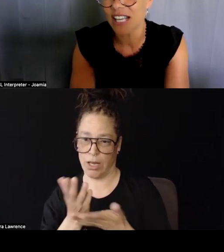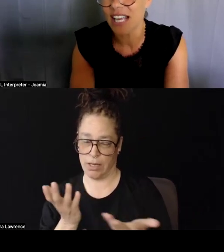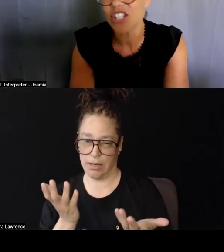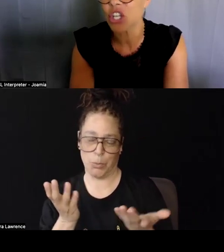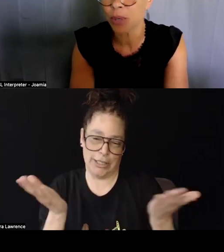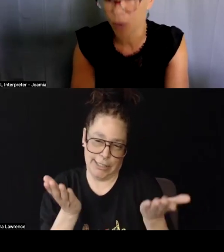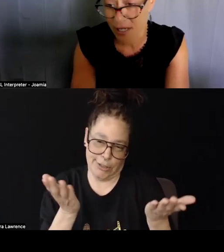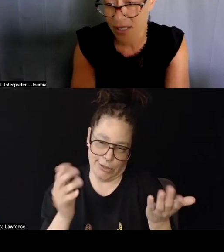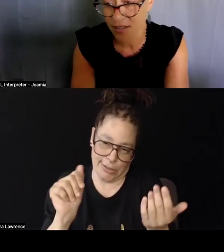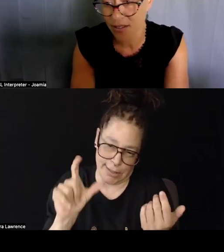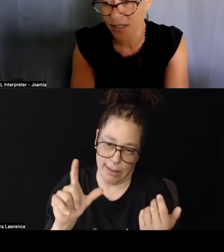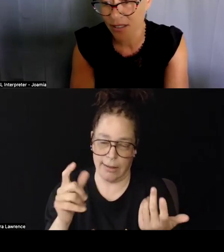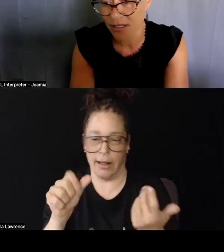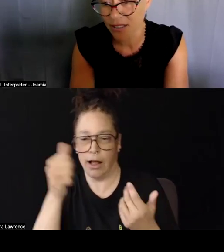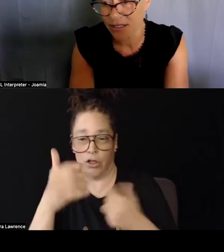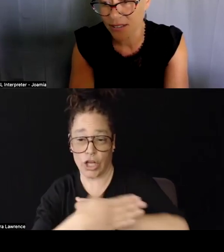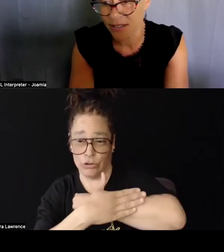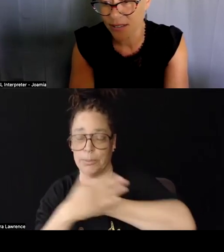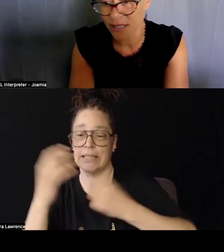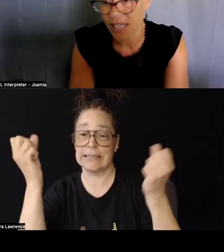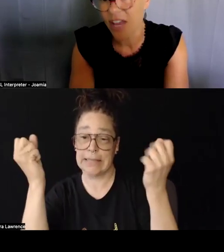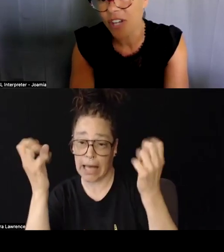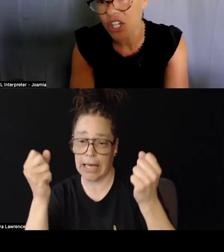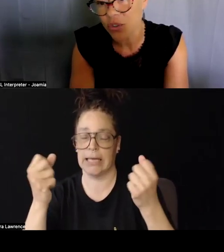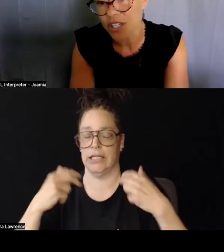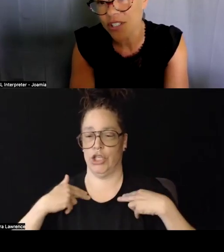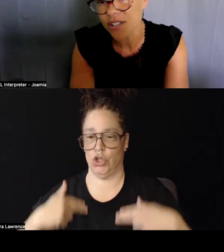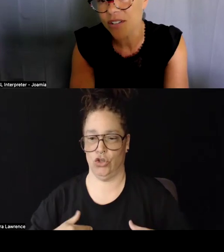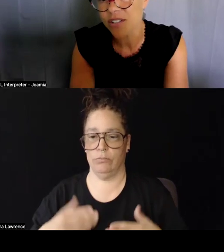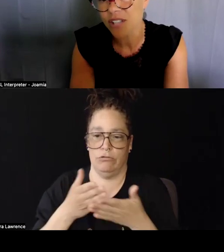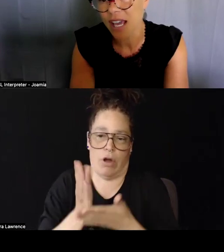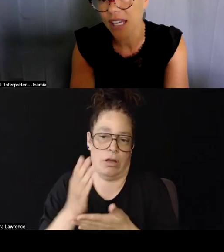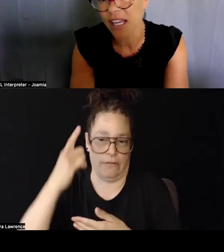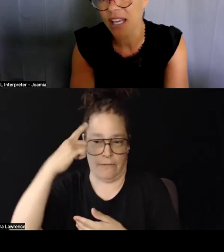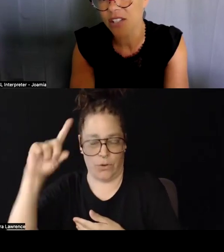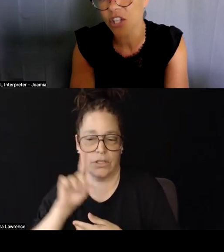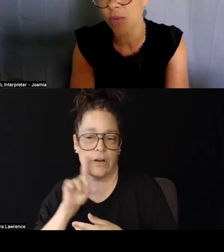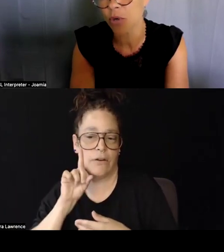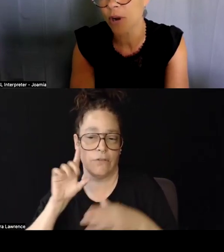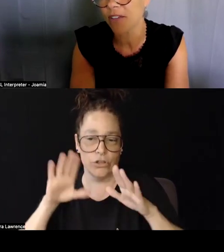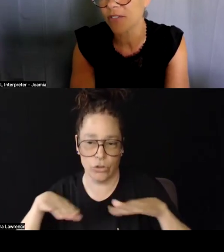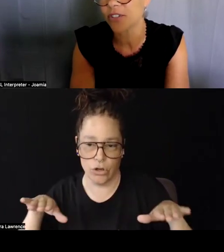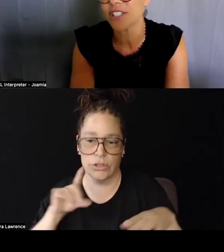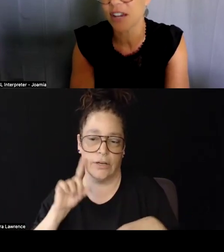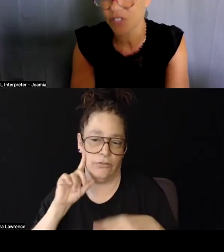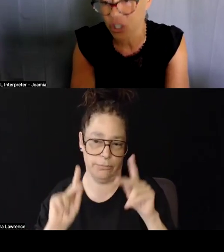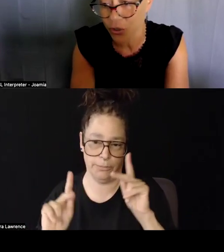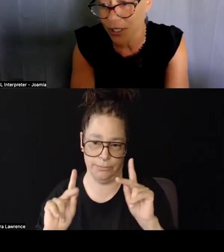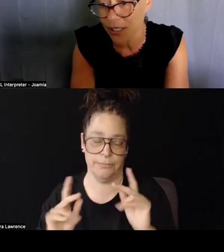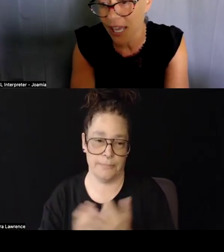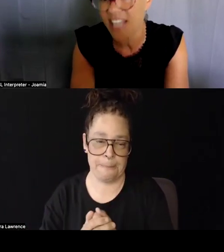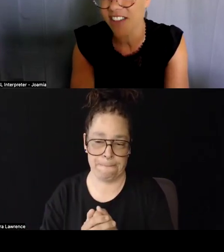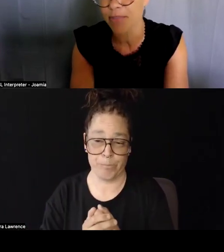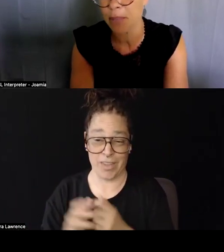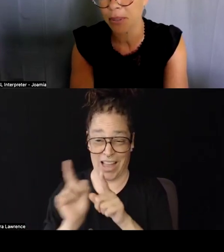ASL is a human right. In other countries, signing is a human right for deaf